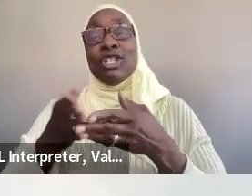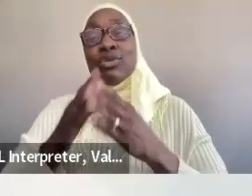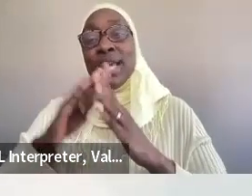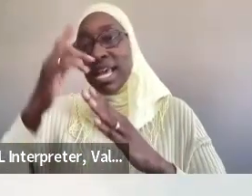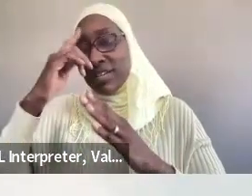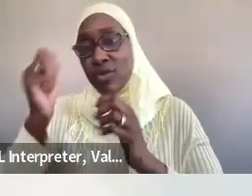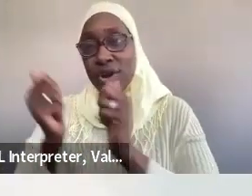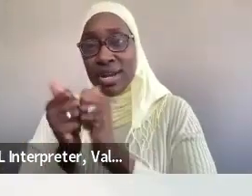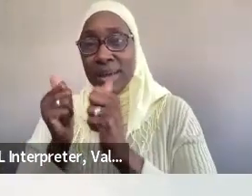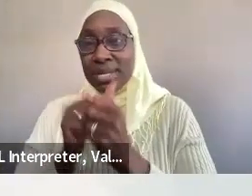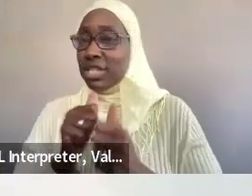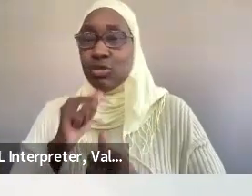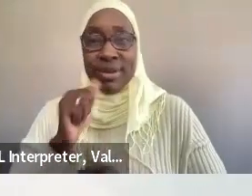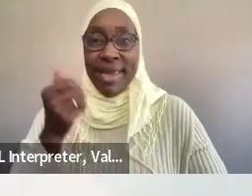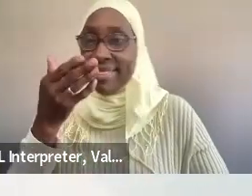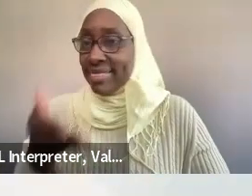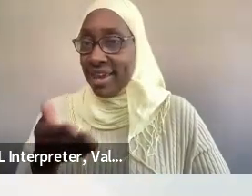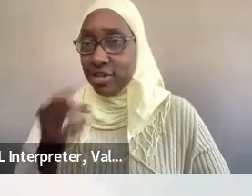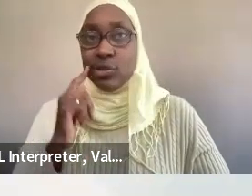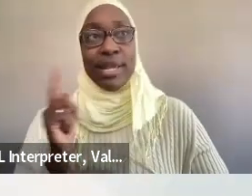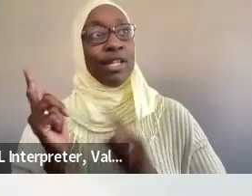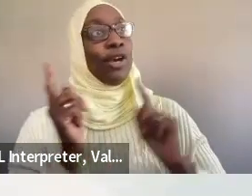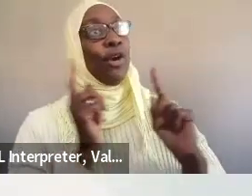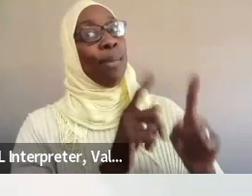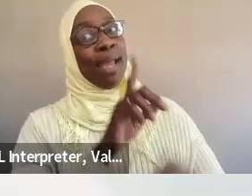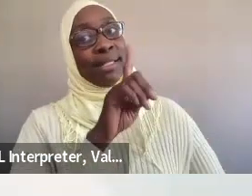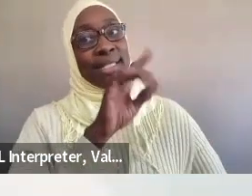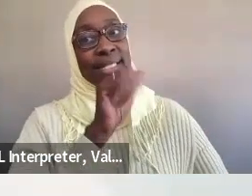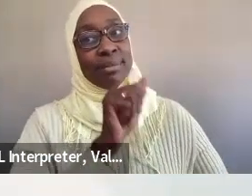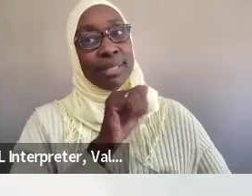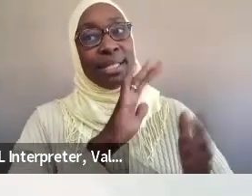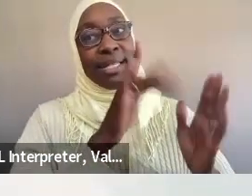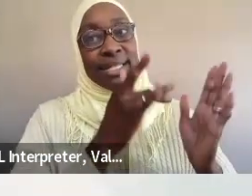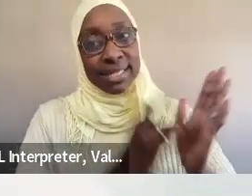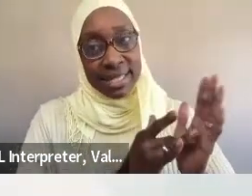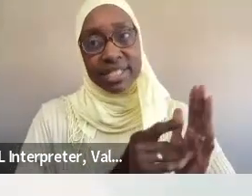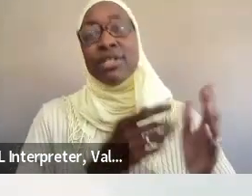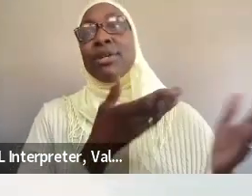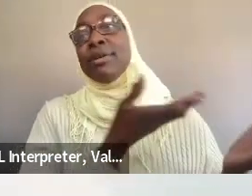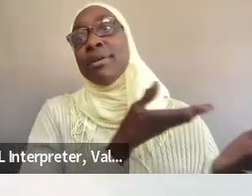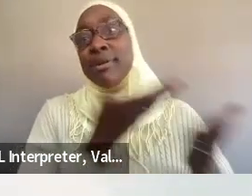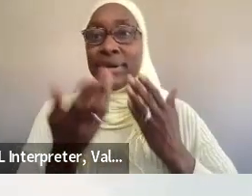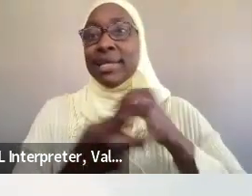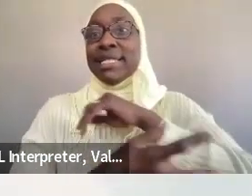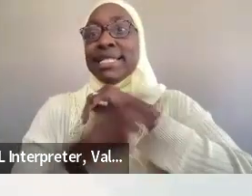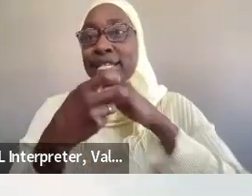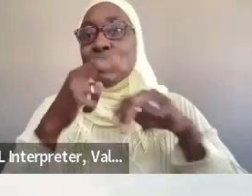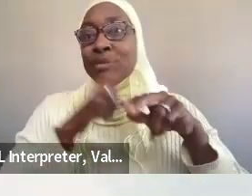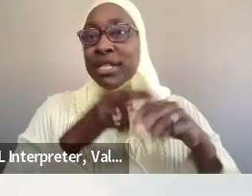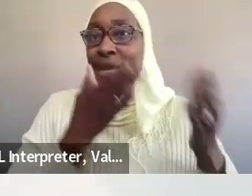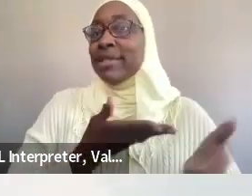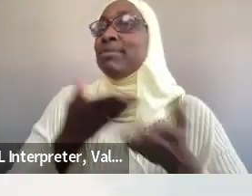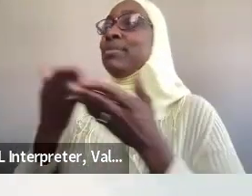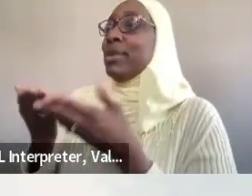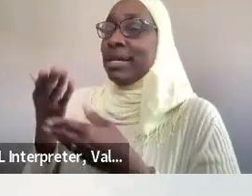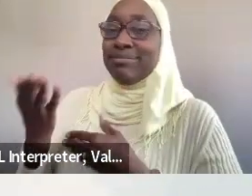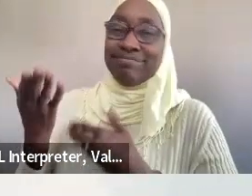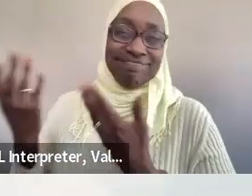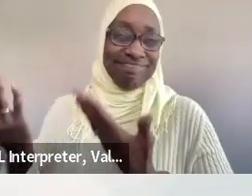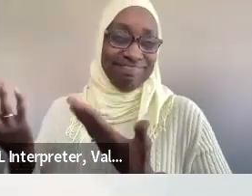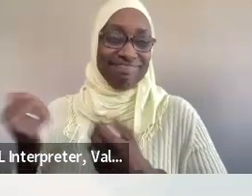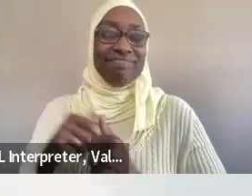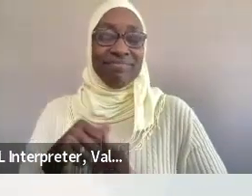from the Disability Resource Center. So we worked with them afterwards to kind of problem solve and streamline that process. We're also in